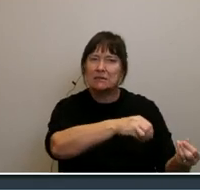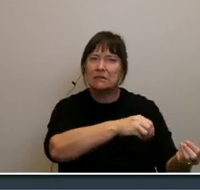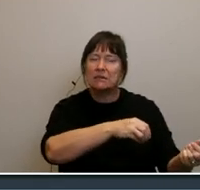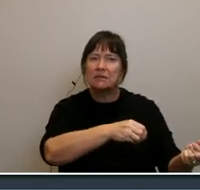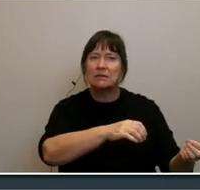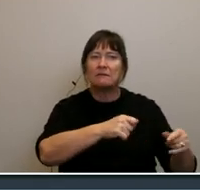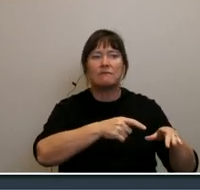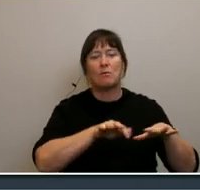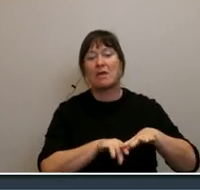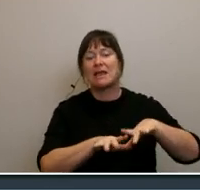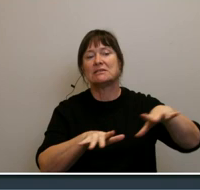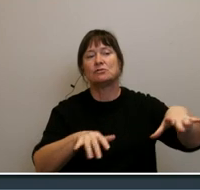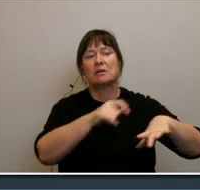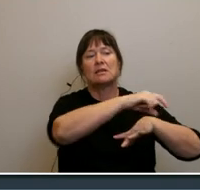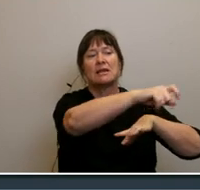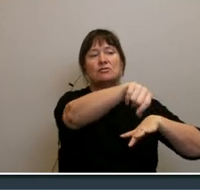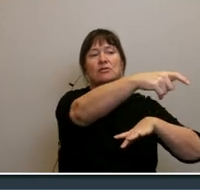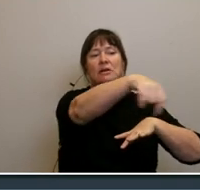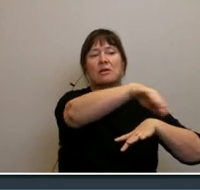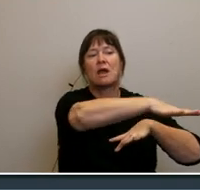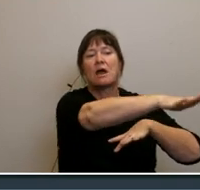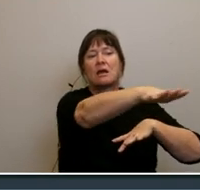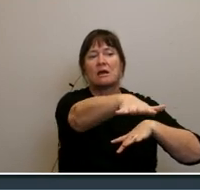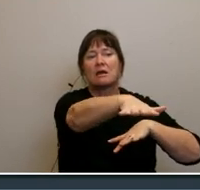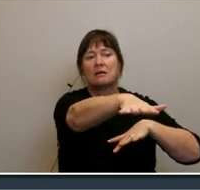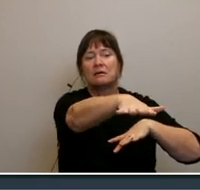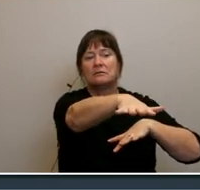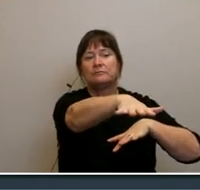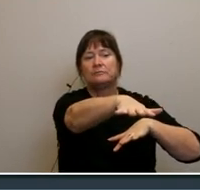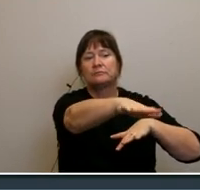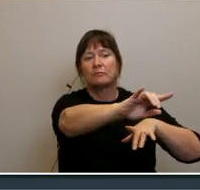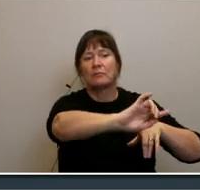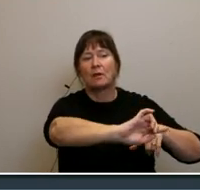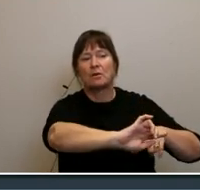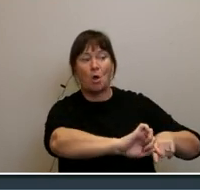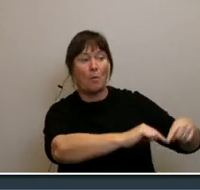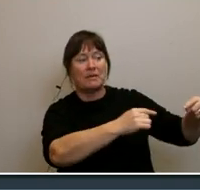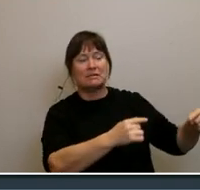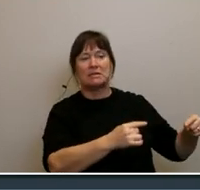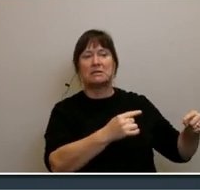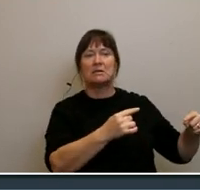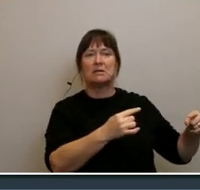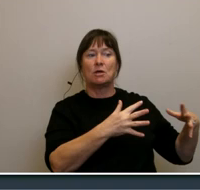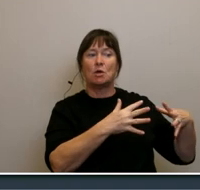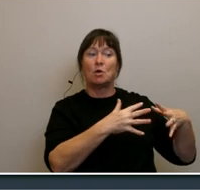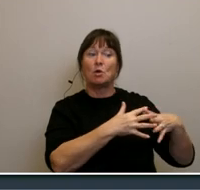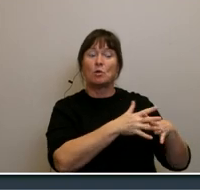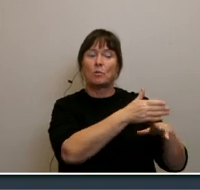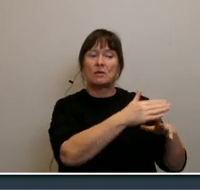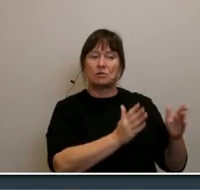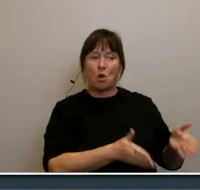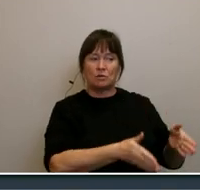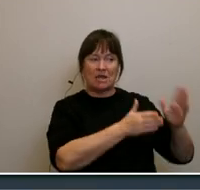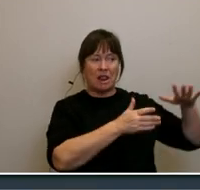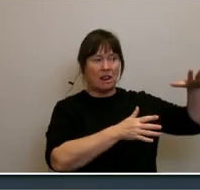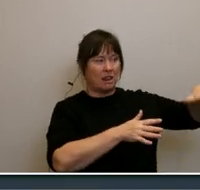the estuary, mainly up by the West Shore, opposite the West Shore Hotel in that area, was brought in, and